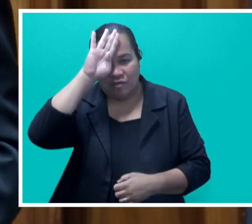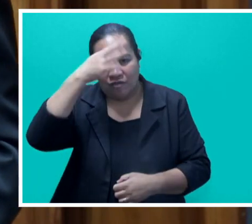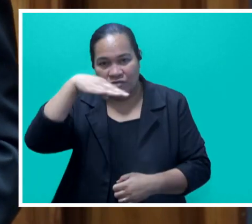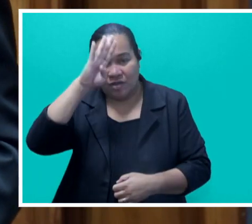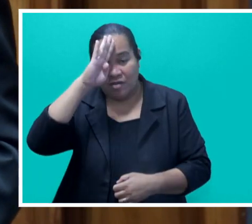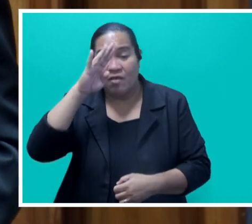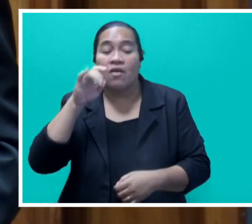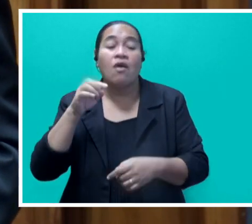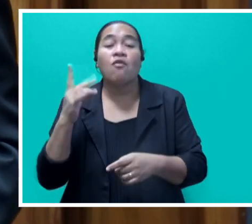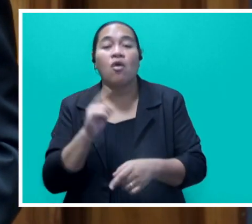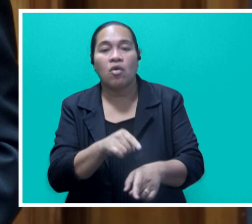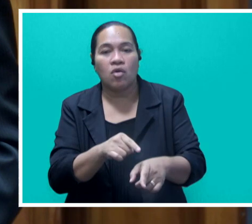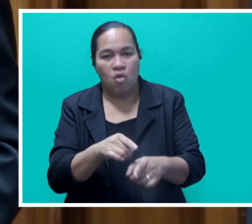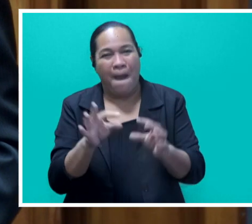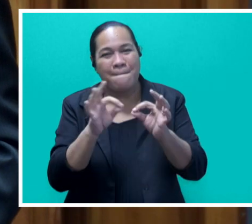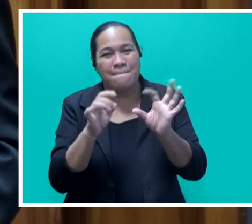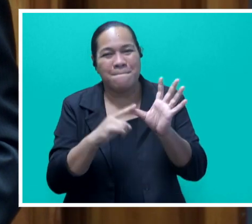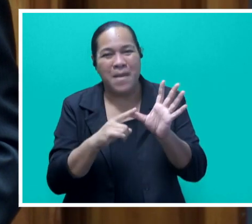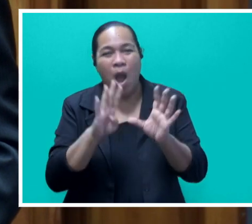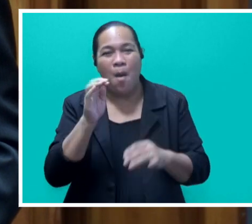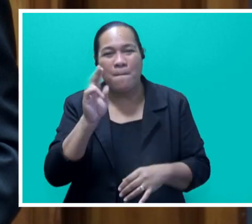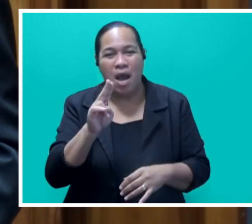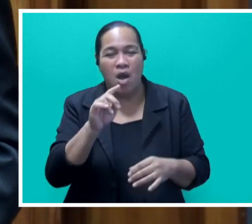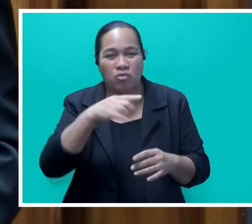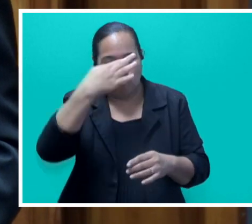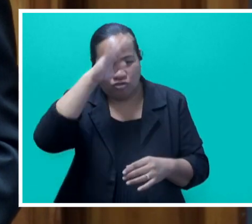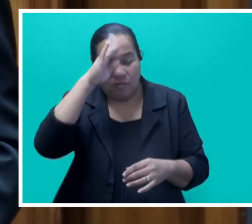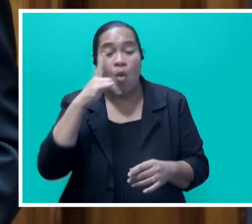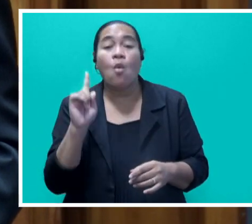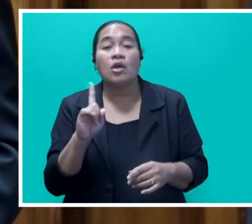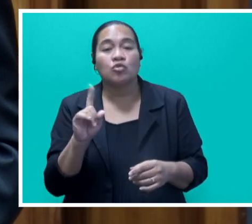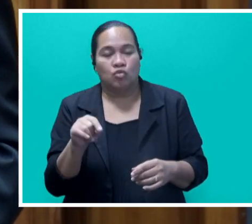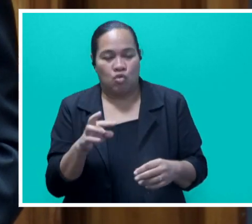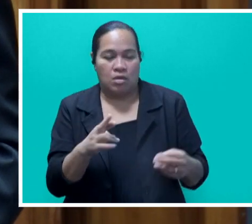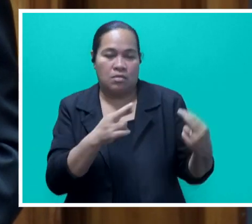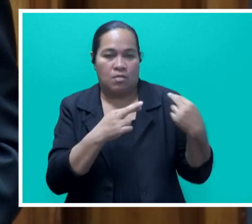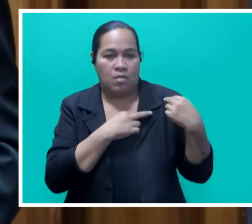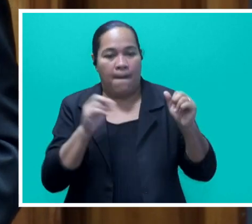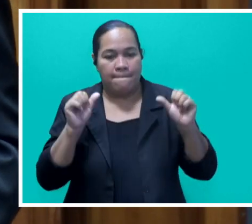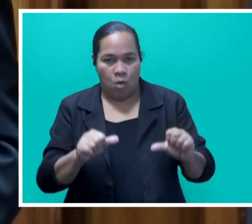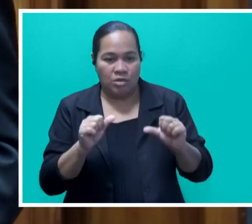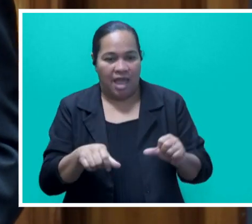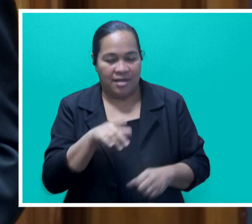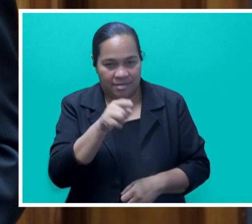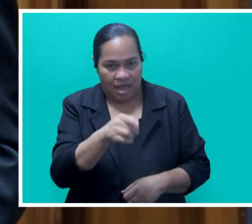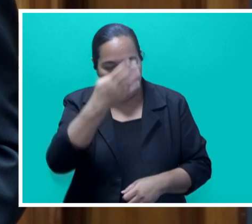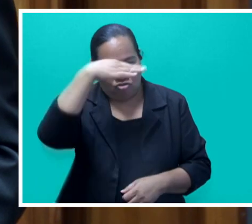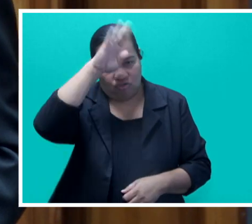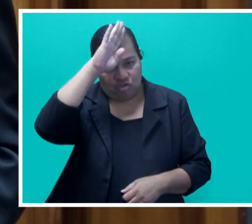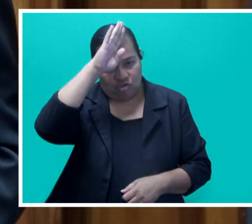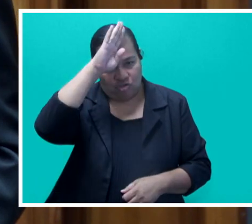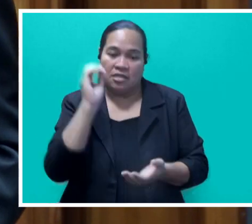selfless, and their first instinct is to protect those around him and a desire to serve, service before